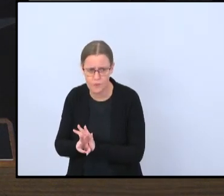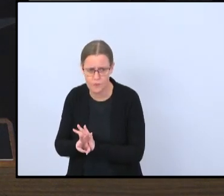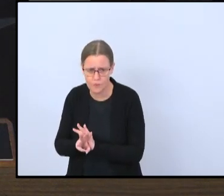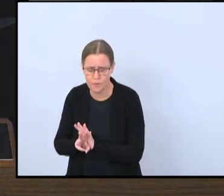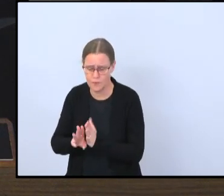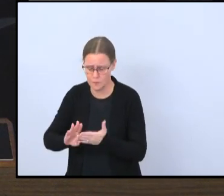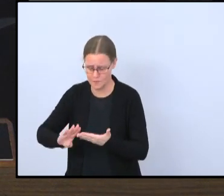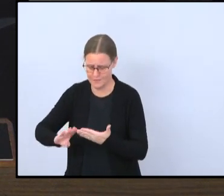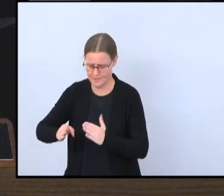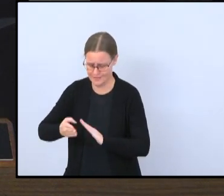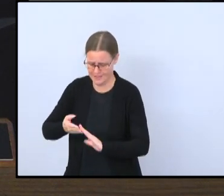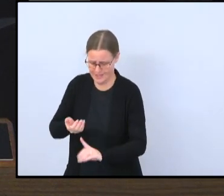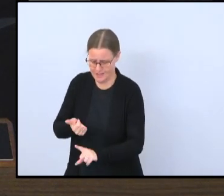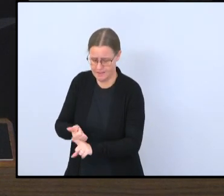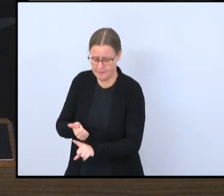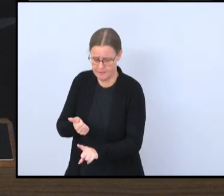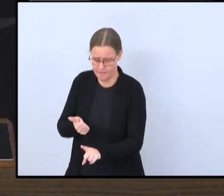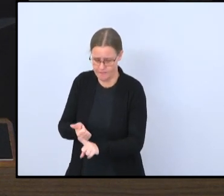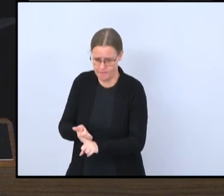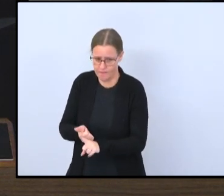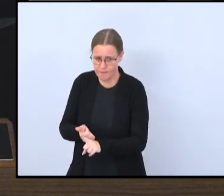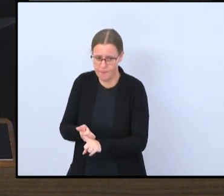as a city to be